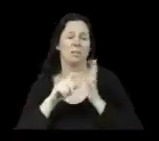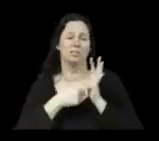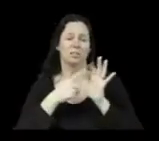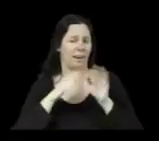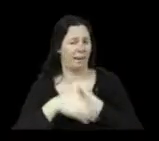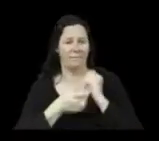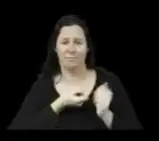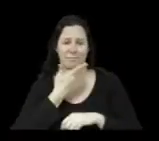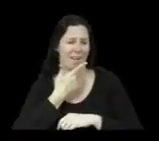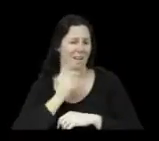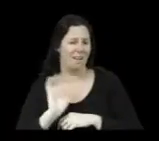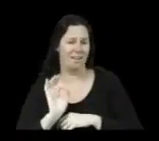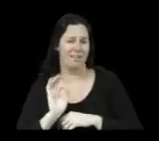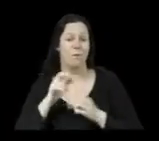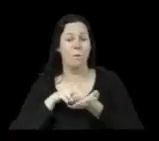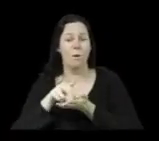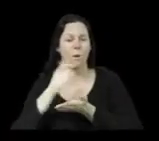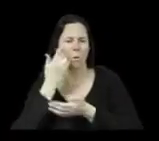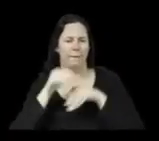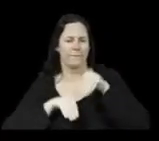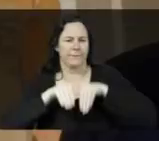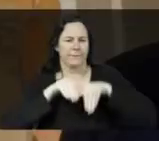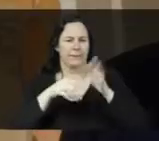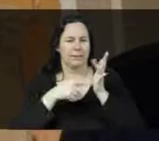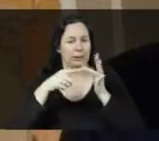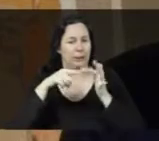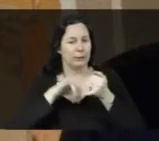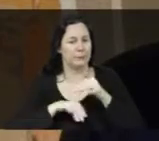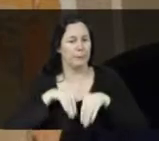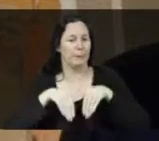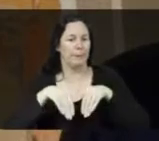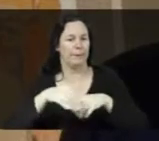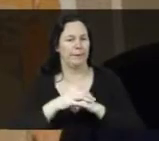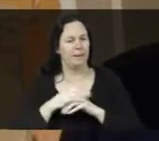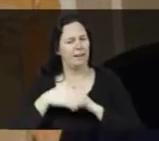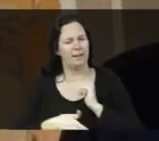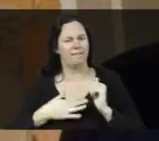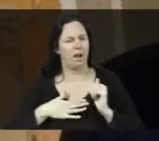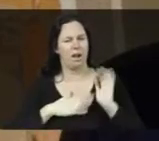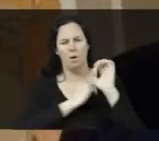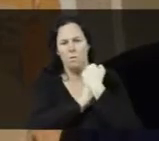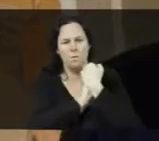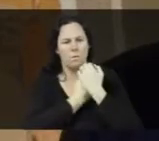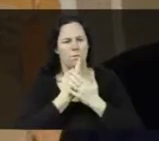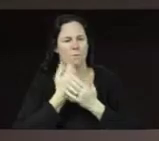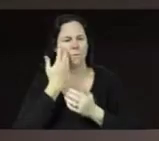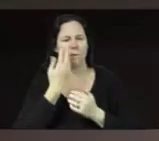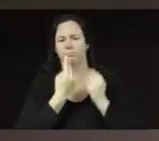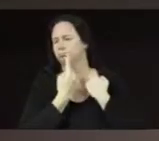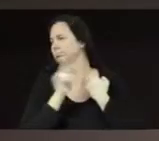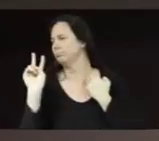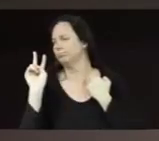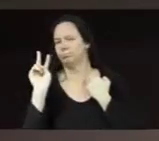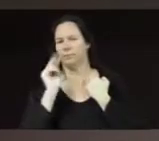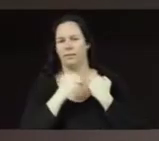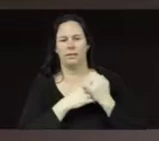When she began walking, she was always on her tippy toes, and she never liked to be held, always seeming to prefer to be held facing